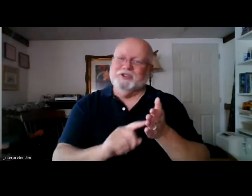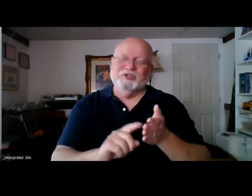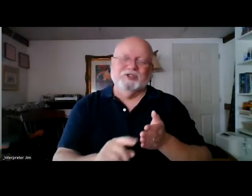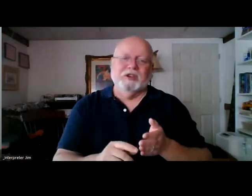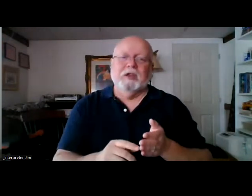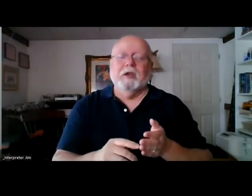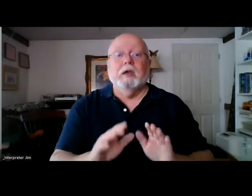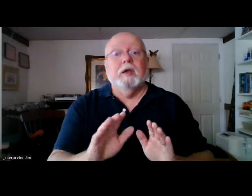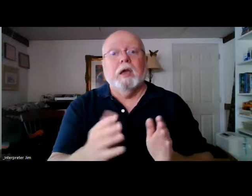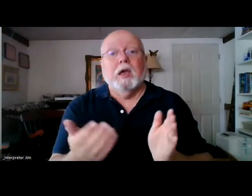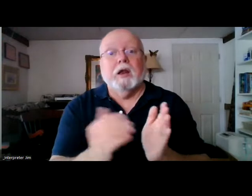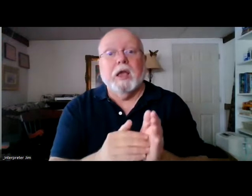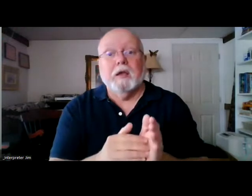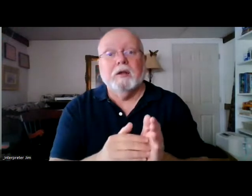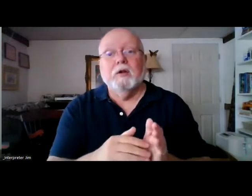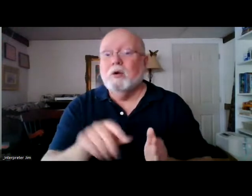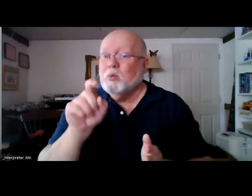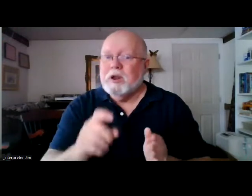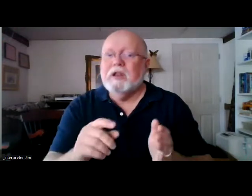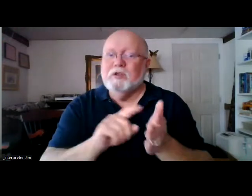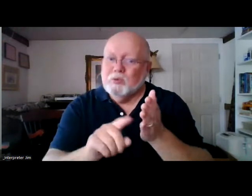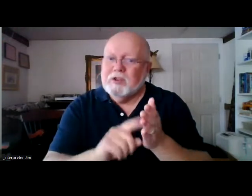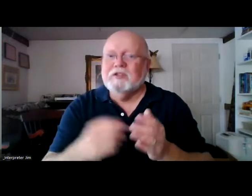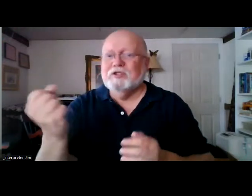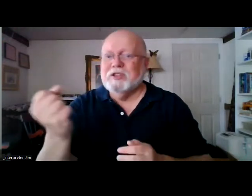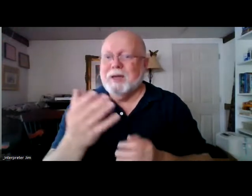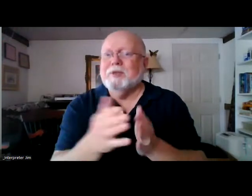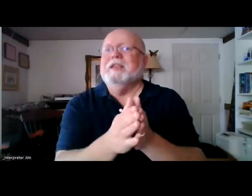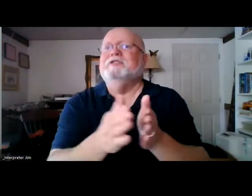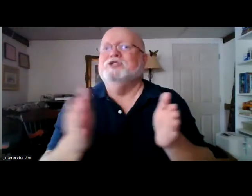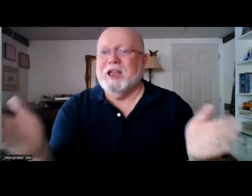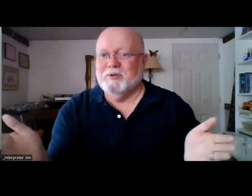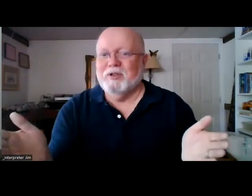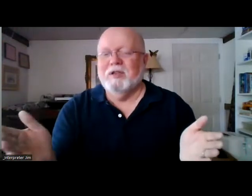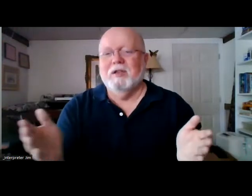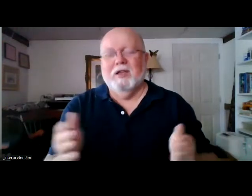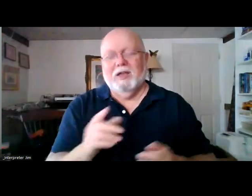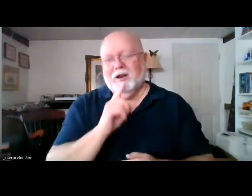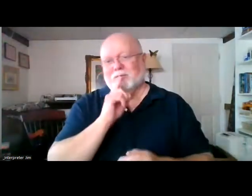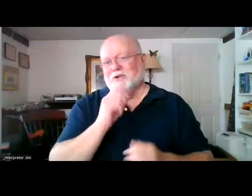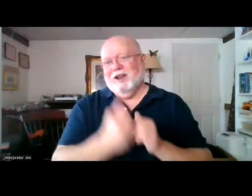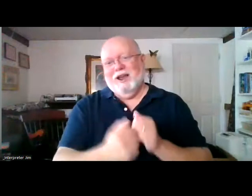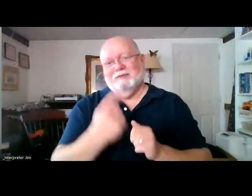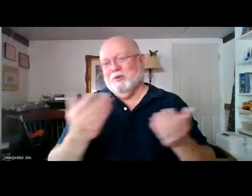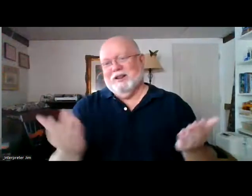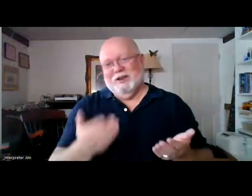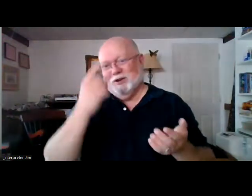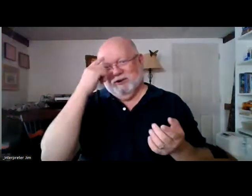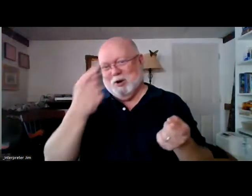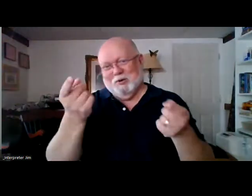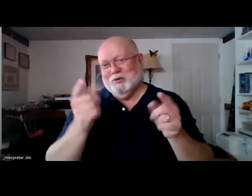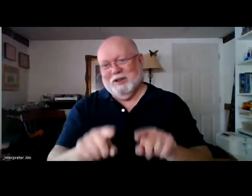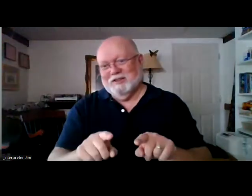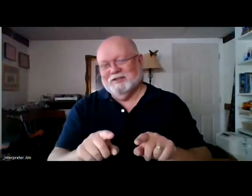need a lot more research in gambling, period. But I'm sure everybody on the call on this conference feels the same as I do. But that,